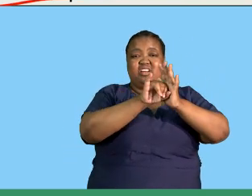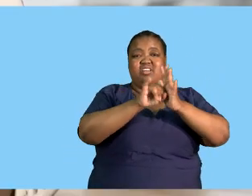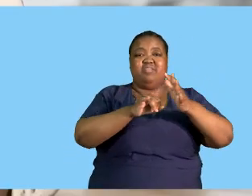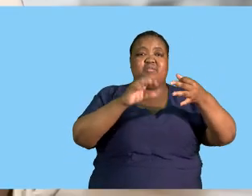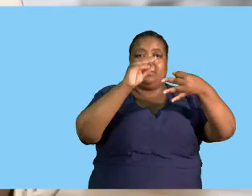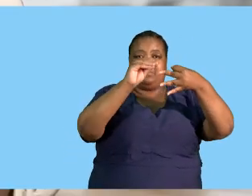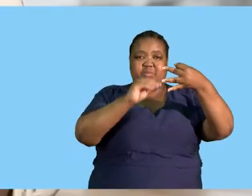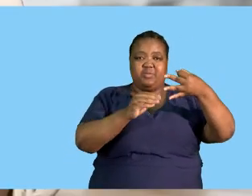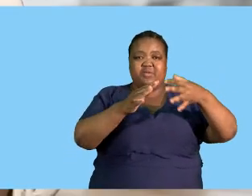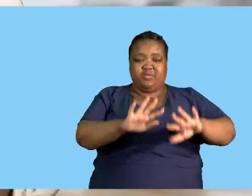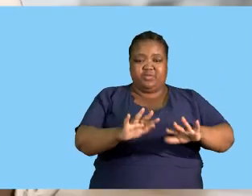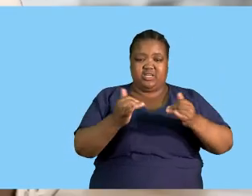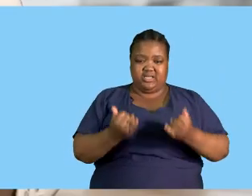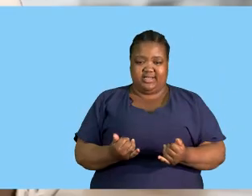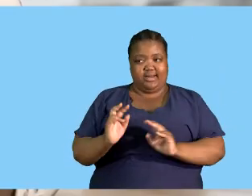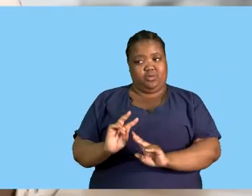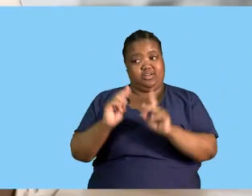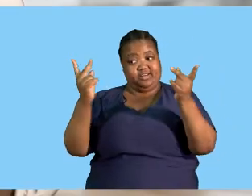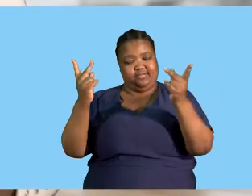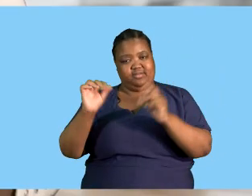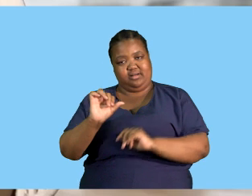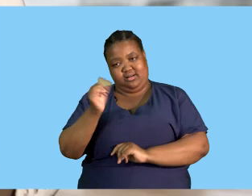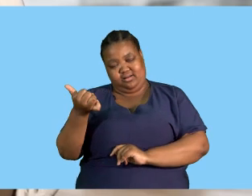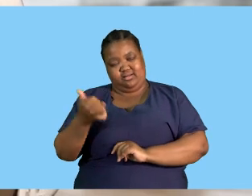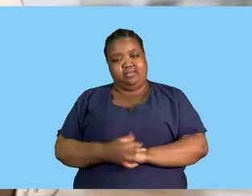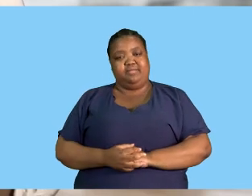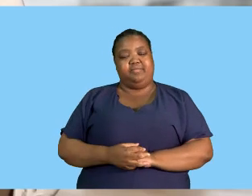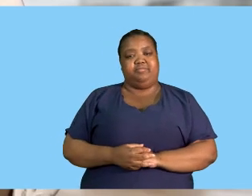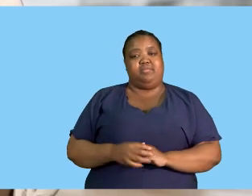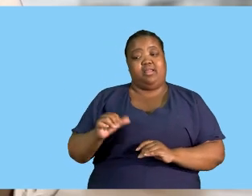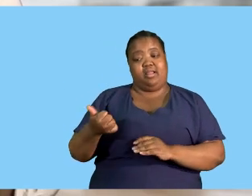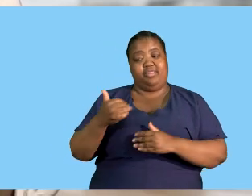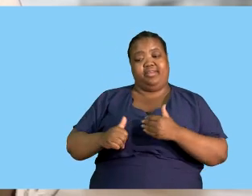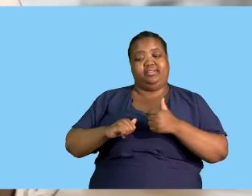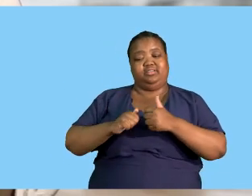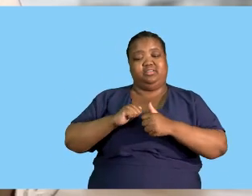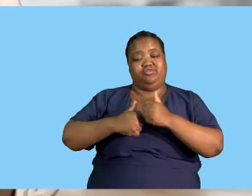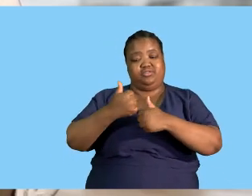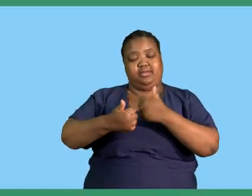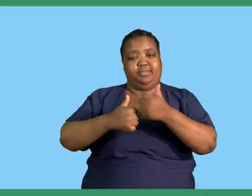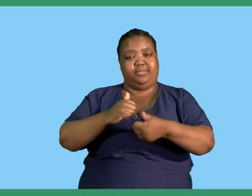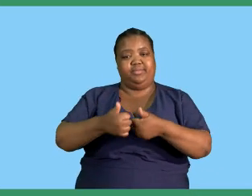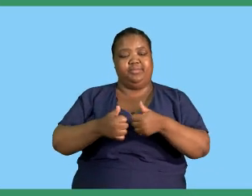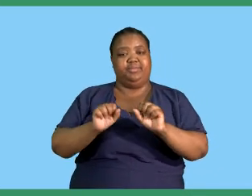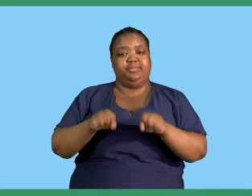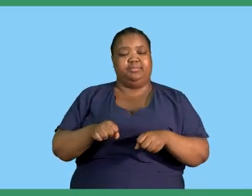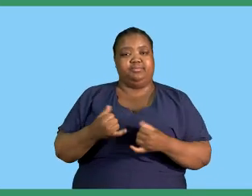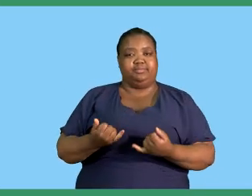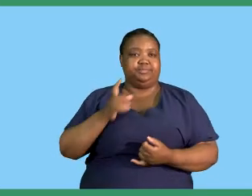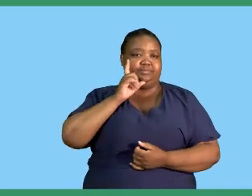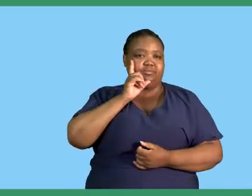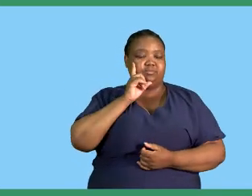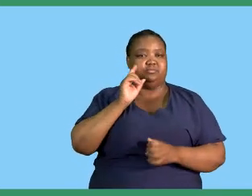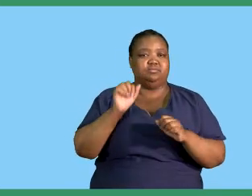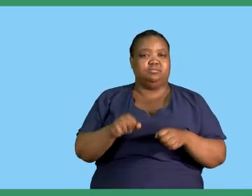basically. So give us other steps. So explain other steps. Right, let's see. Right, look